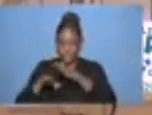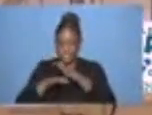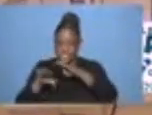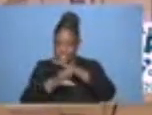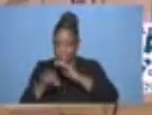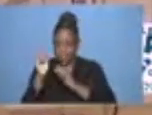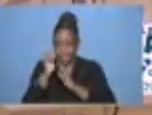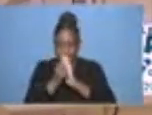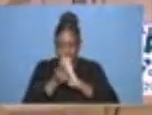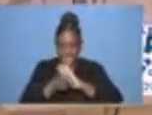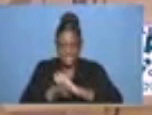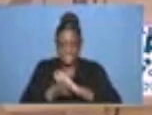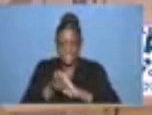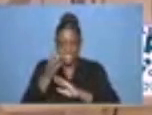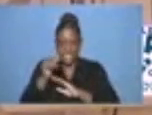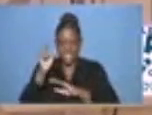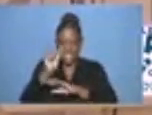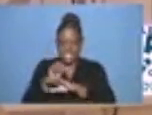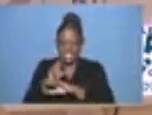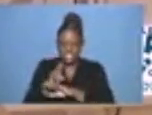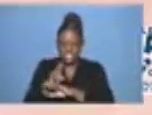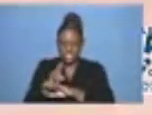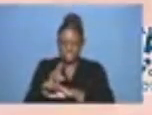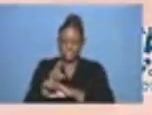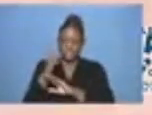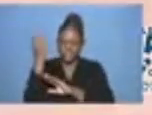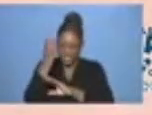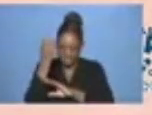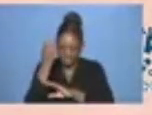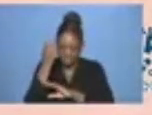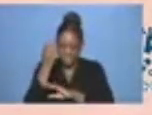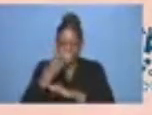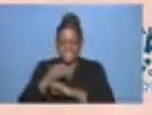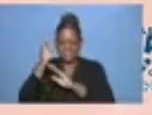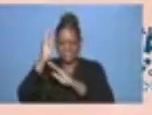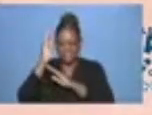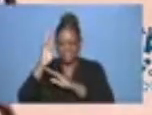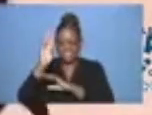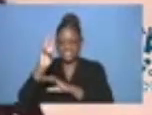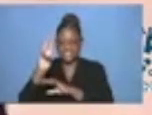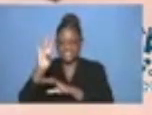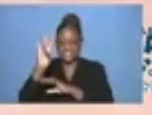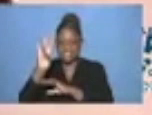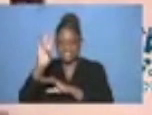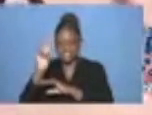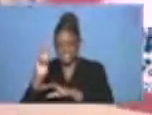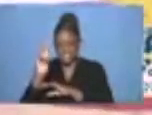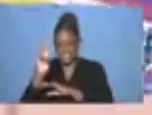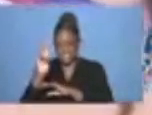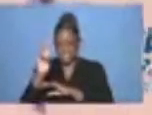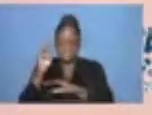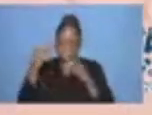minute left, and Argentina would hold off, however, the Bahamas 80-76 and eliminate the Bahamas